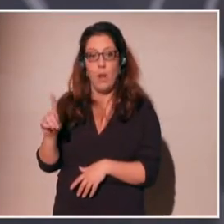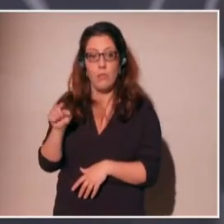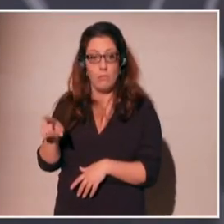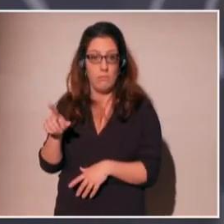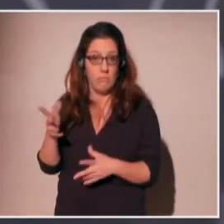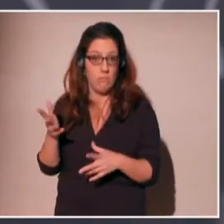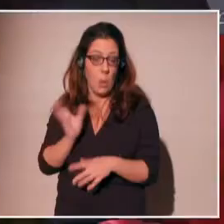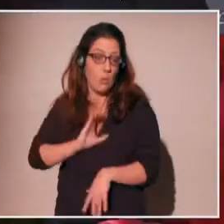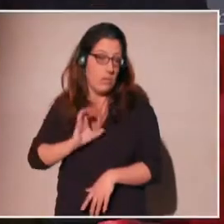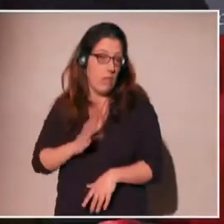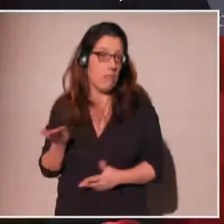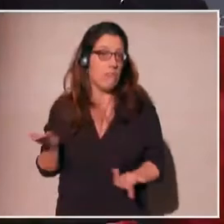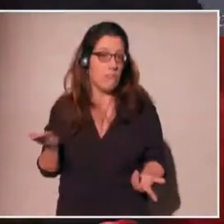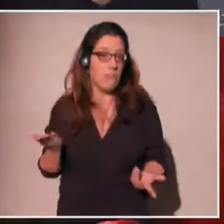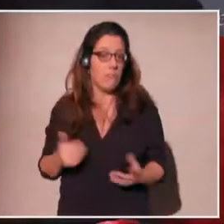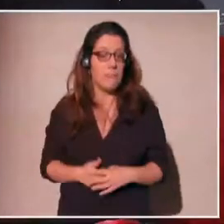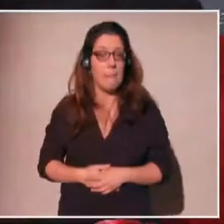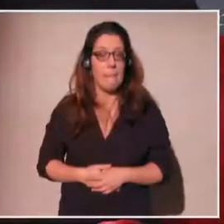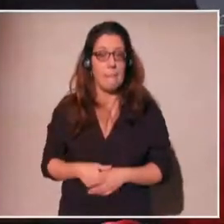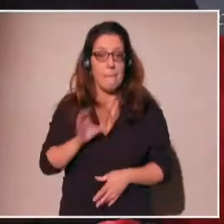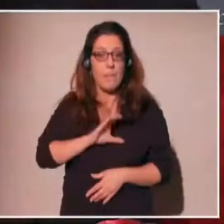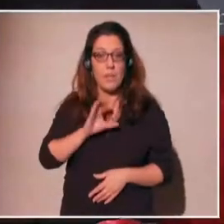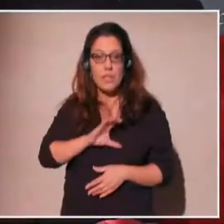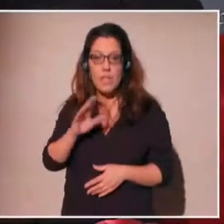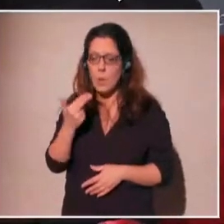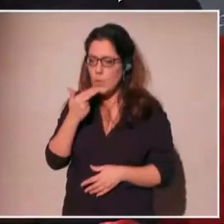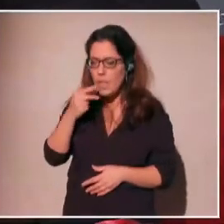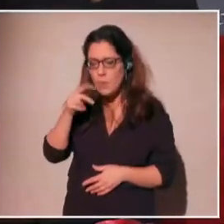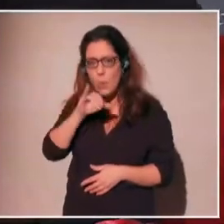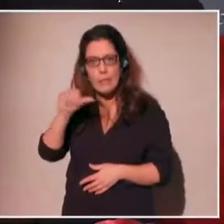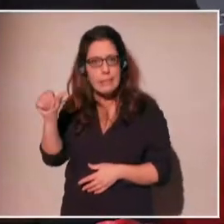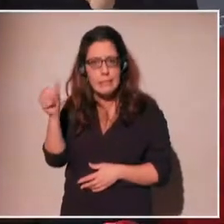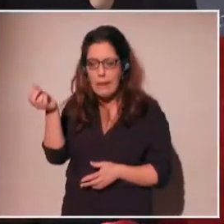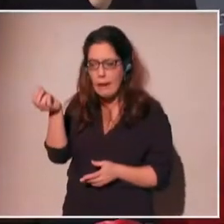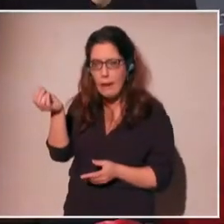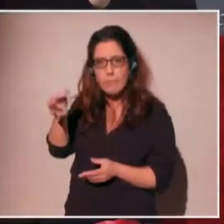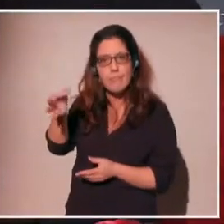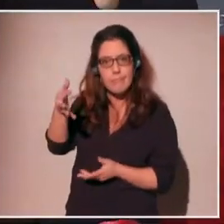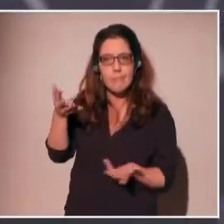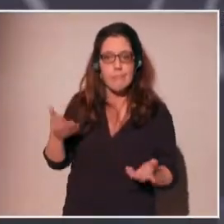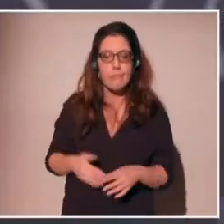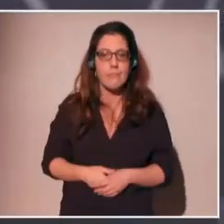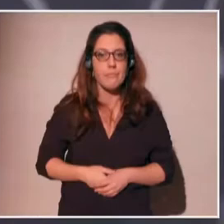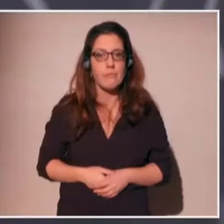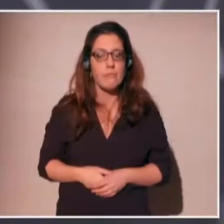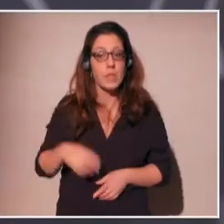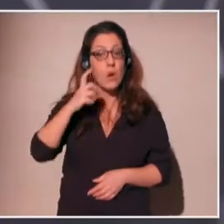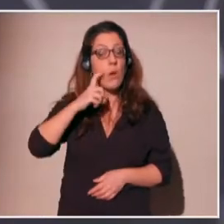out that is one of the leading causes of patient death in hospitals